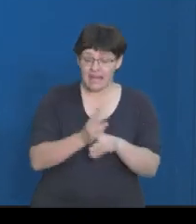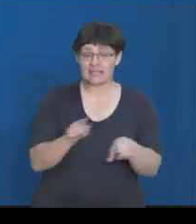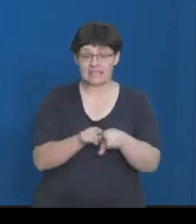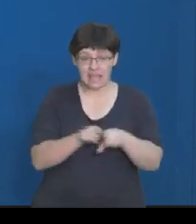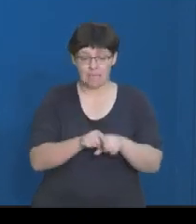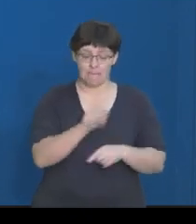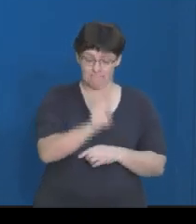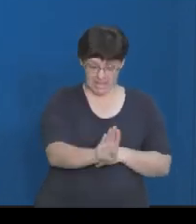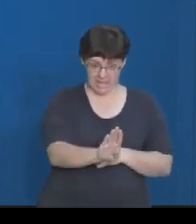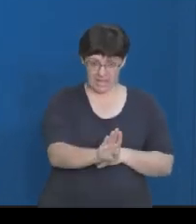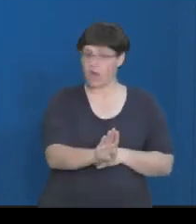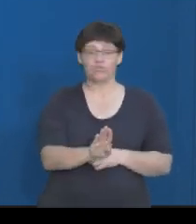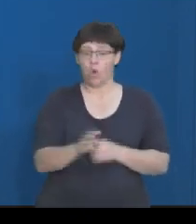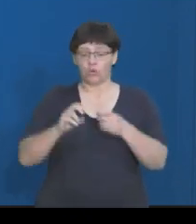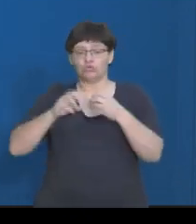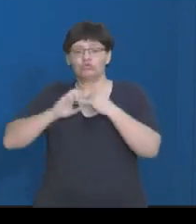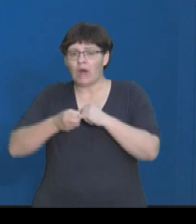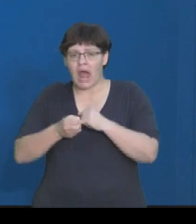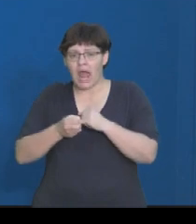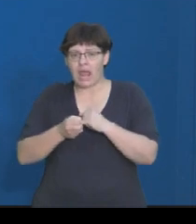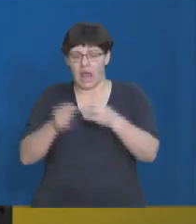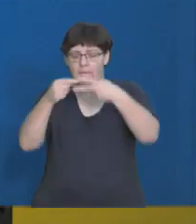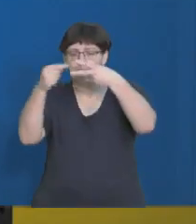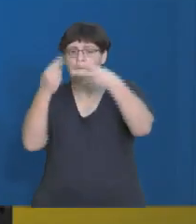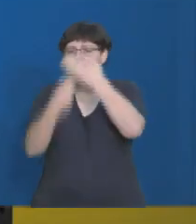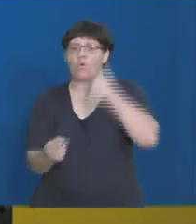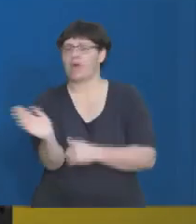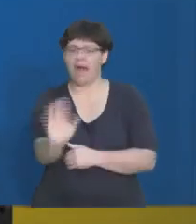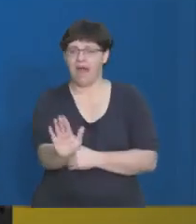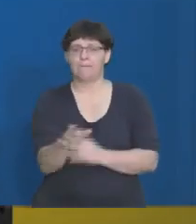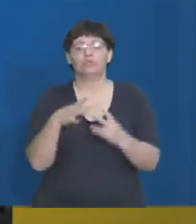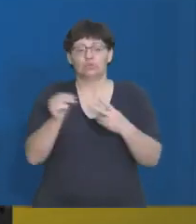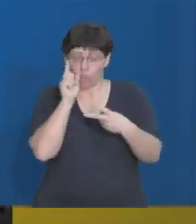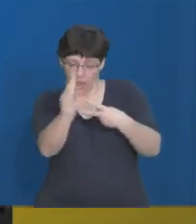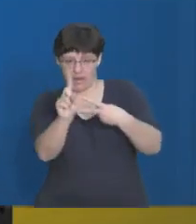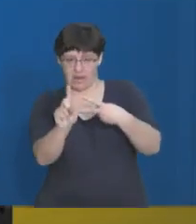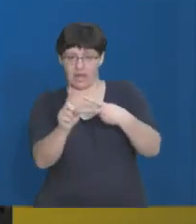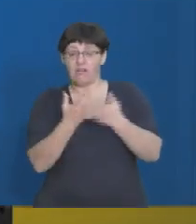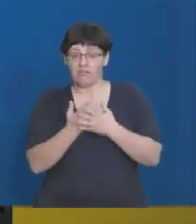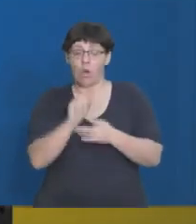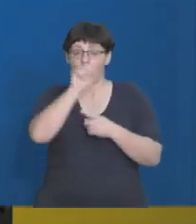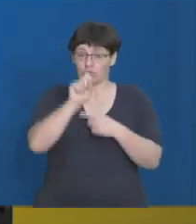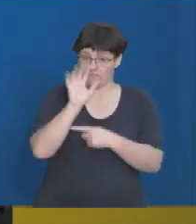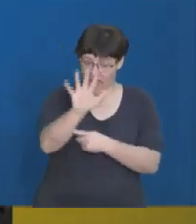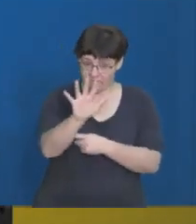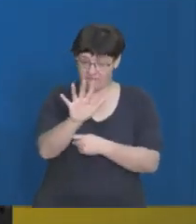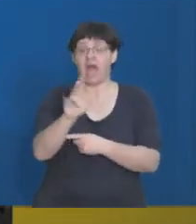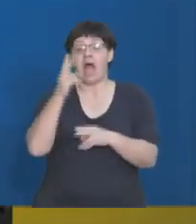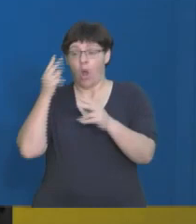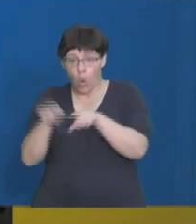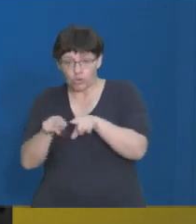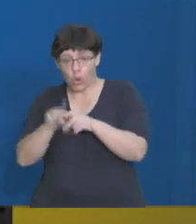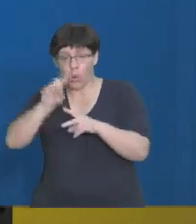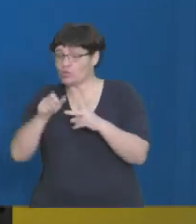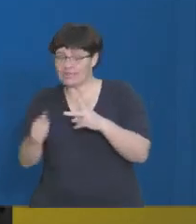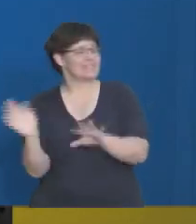in your section B, do not attempt all 2 essays. You have to choose one. If you answer question 5, do not attempt